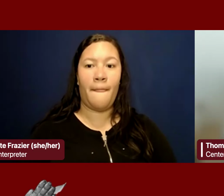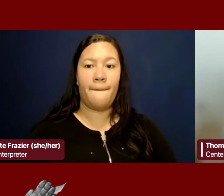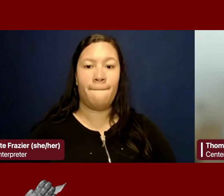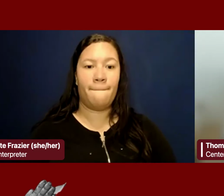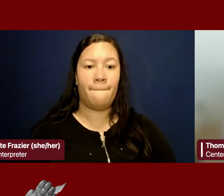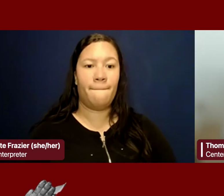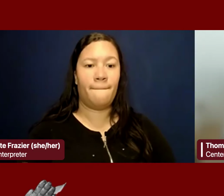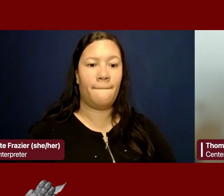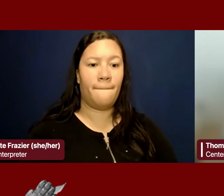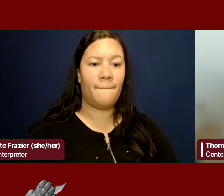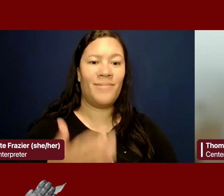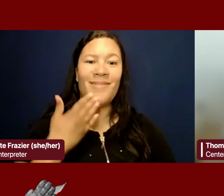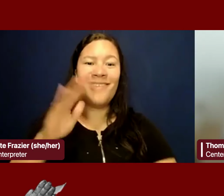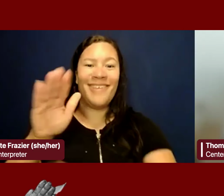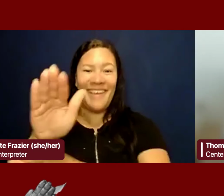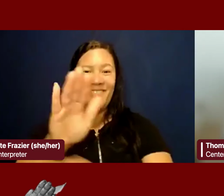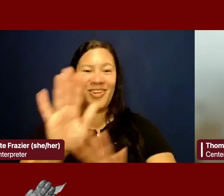Afternoon, everyone.